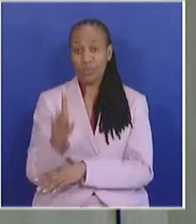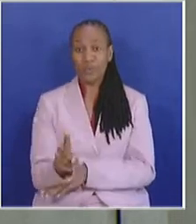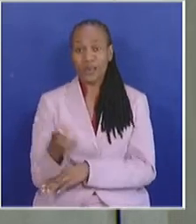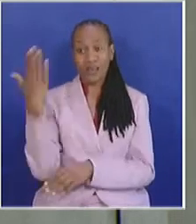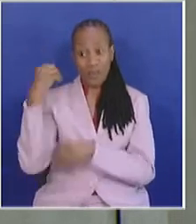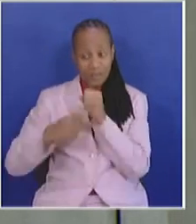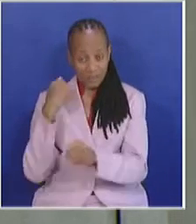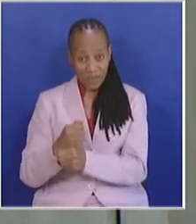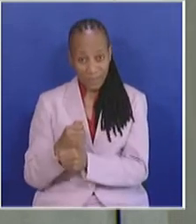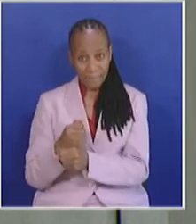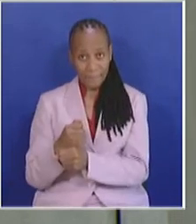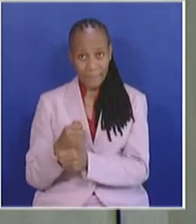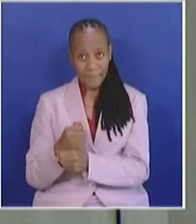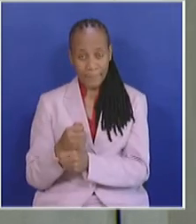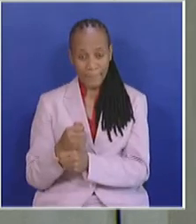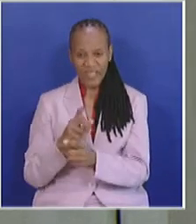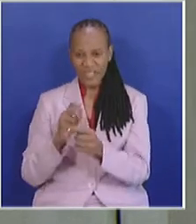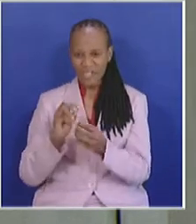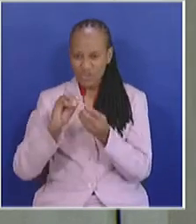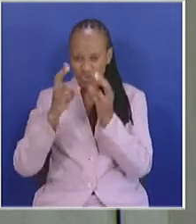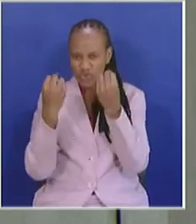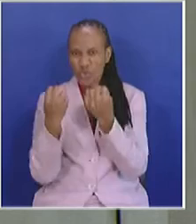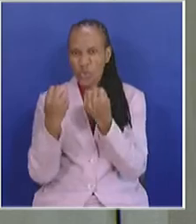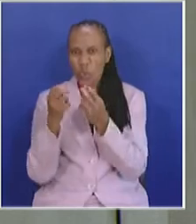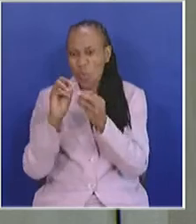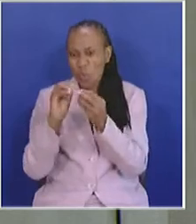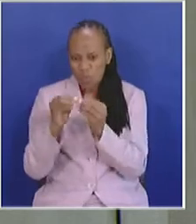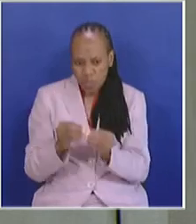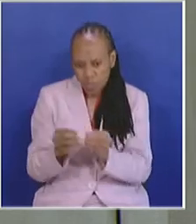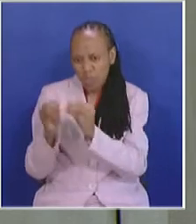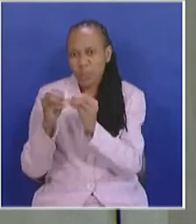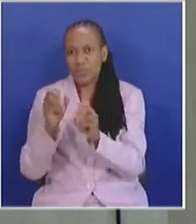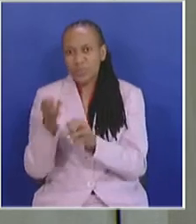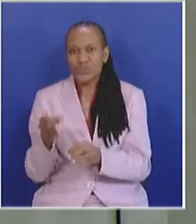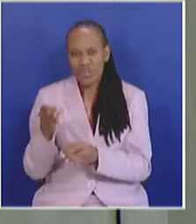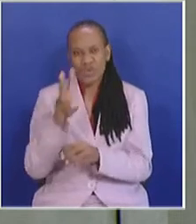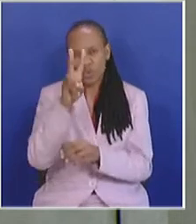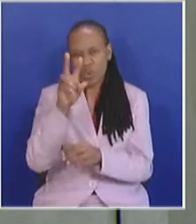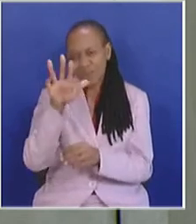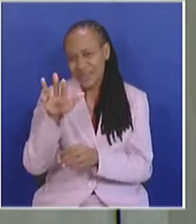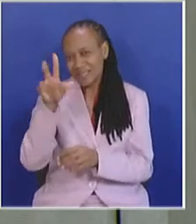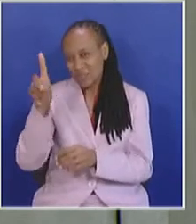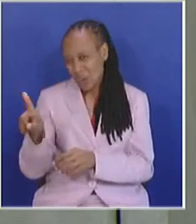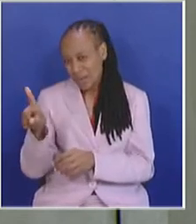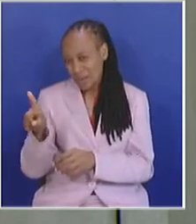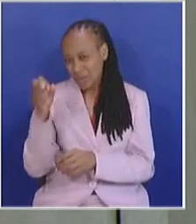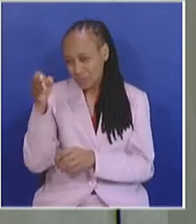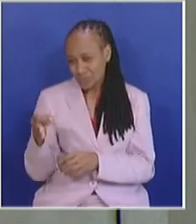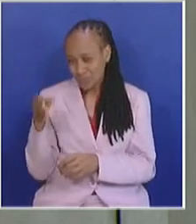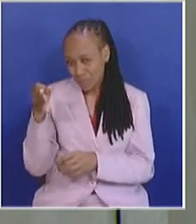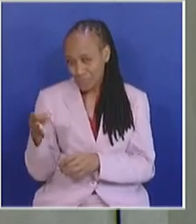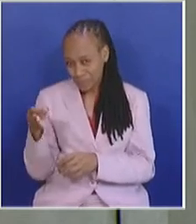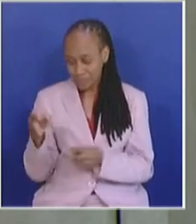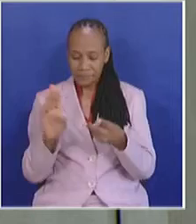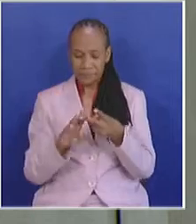financial year, the renewal programs resulted in the refurbishment of 291 Metro Rail and